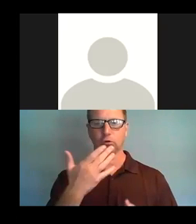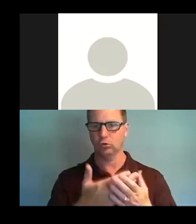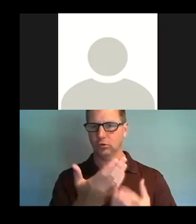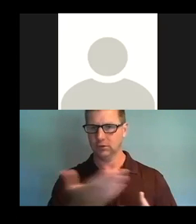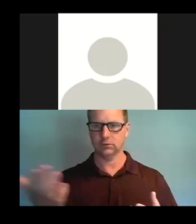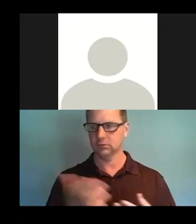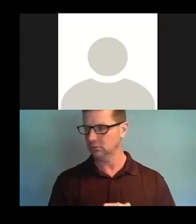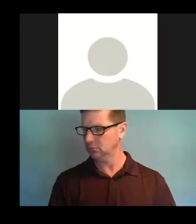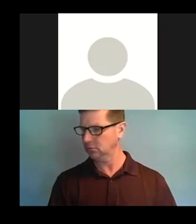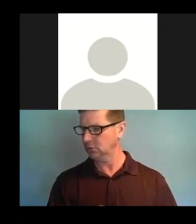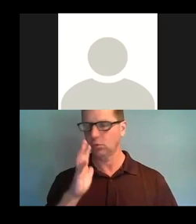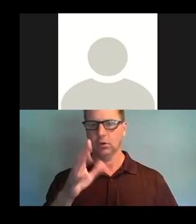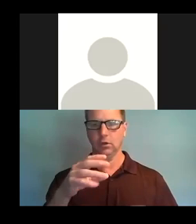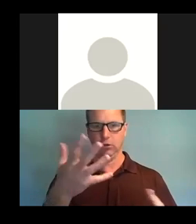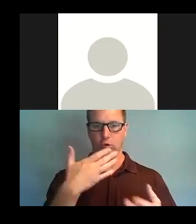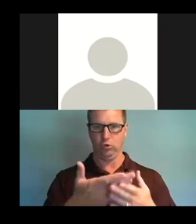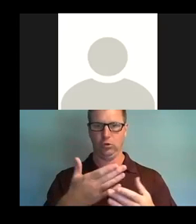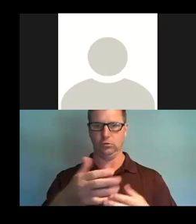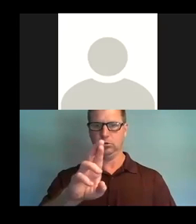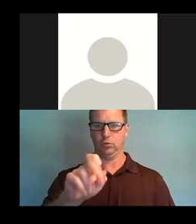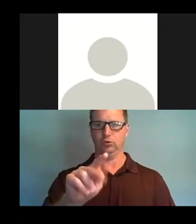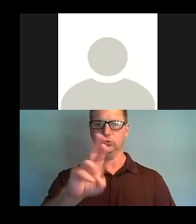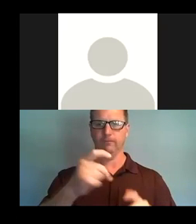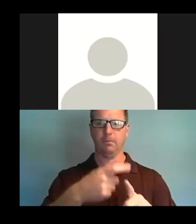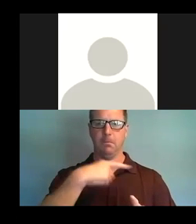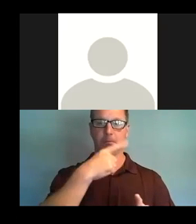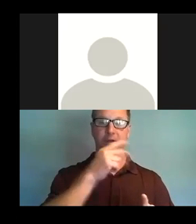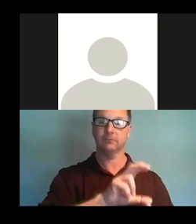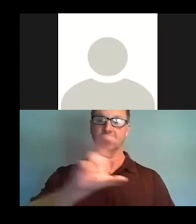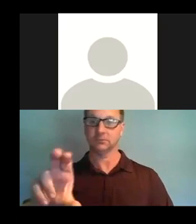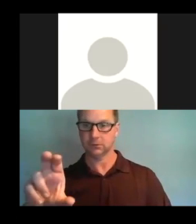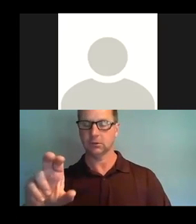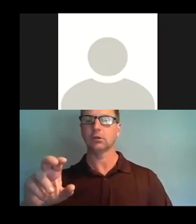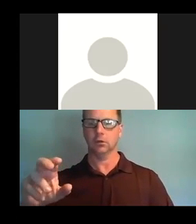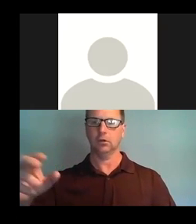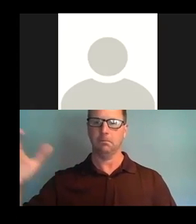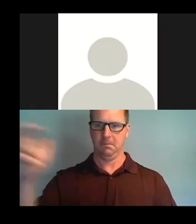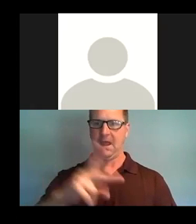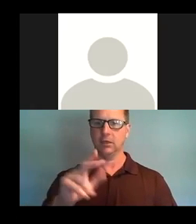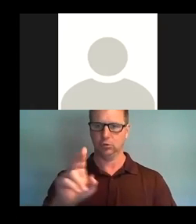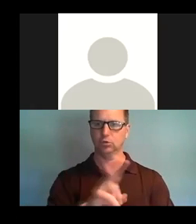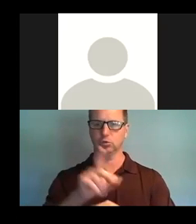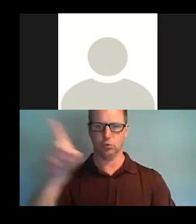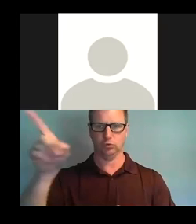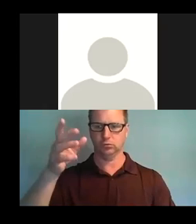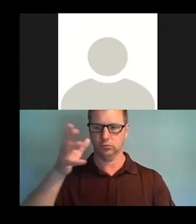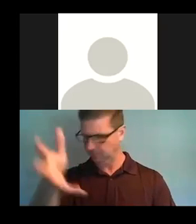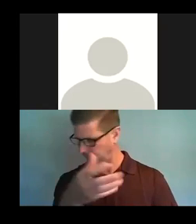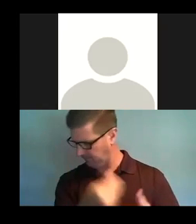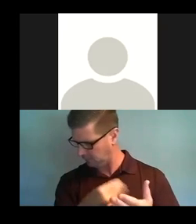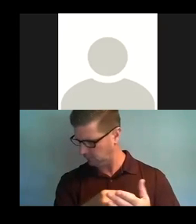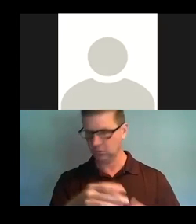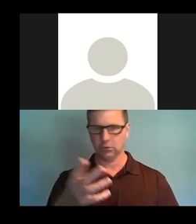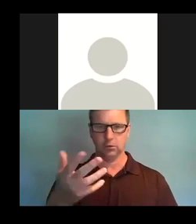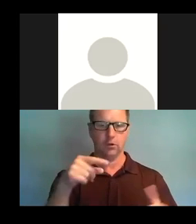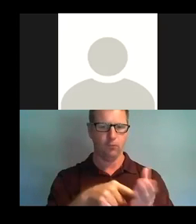it. It's going to give a good return from the public investment, allowing us to use some of those funds in the future to do more